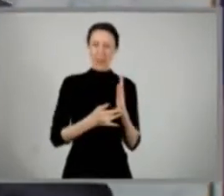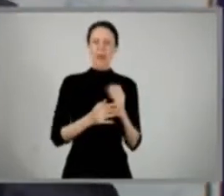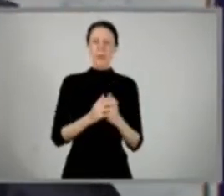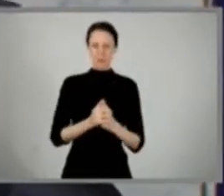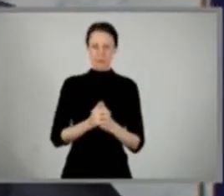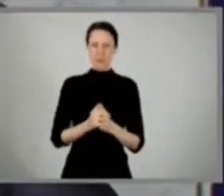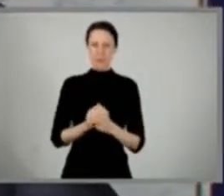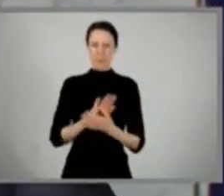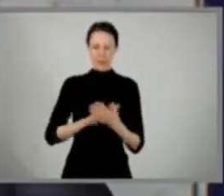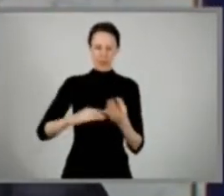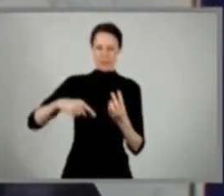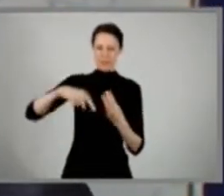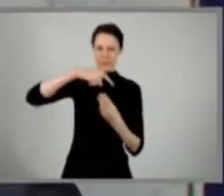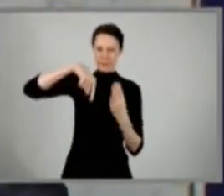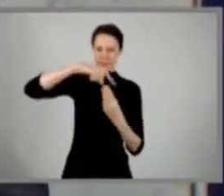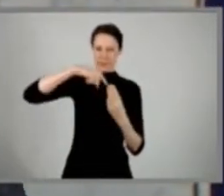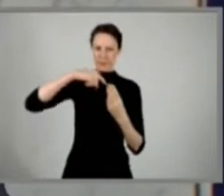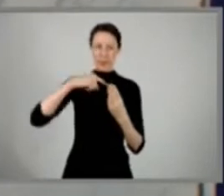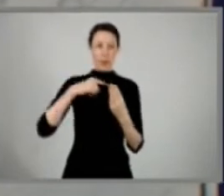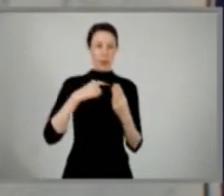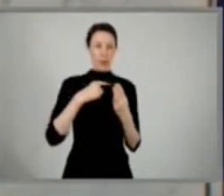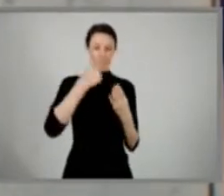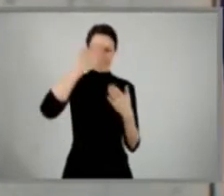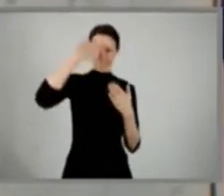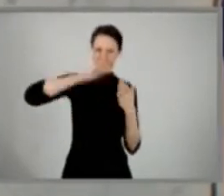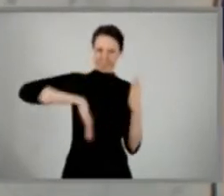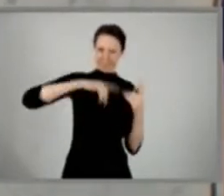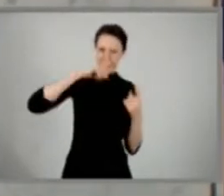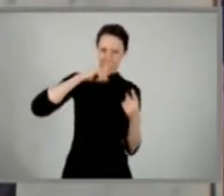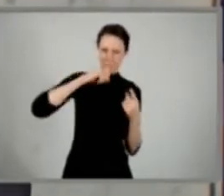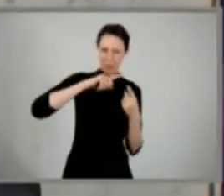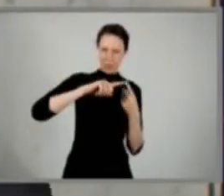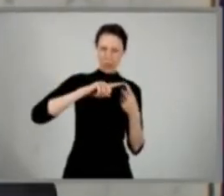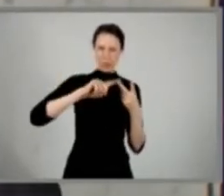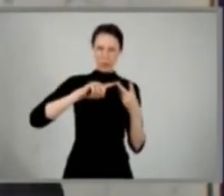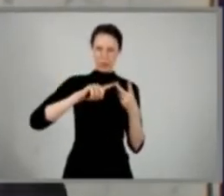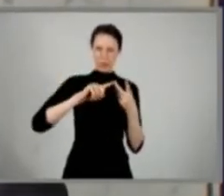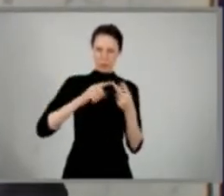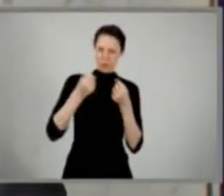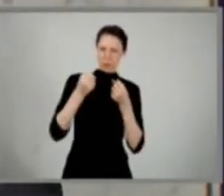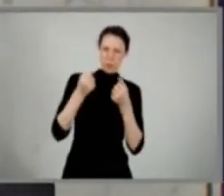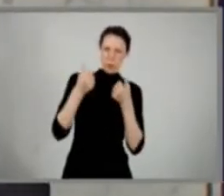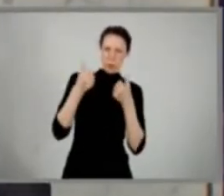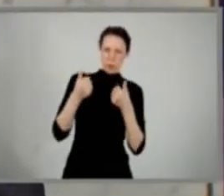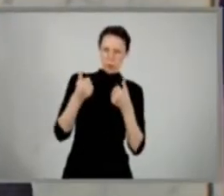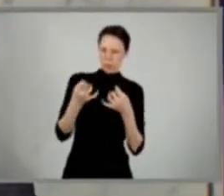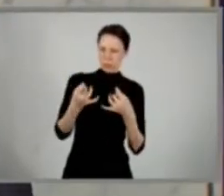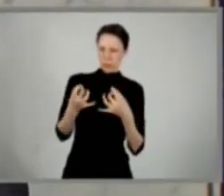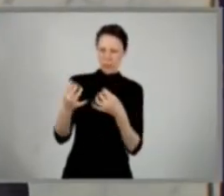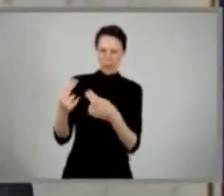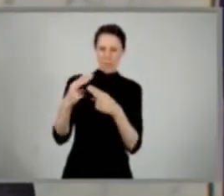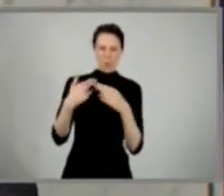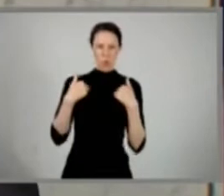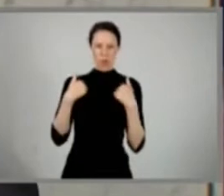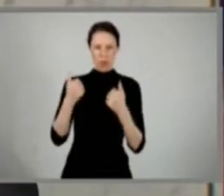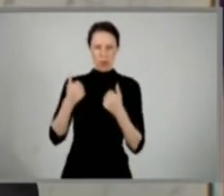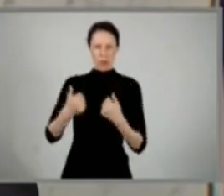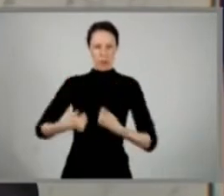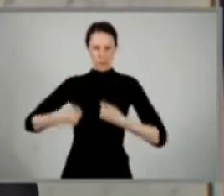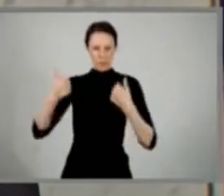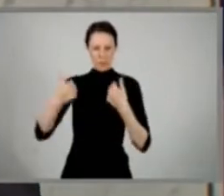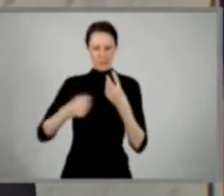health expertise, good preventative health measures in place that are well communicated, and the increasing use of